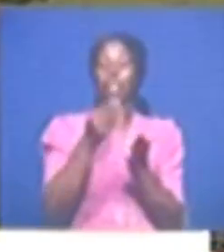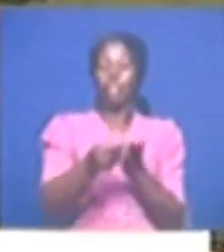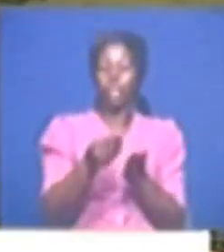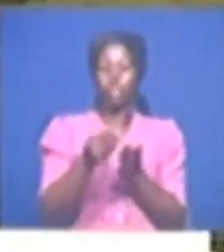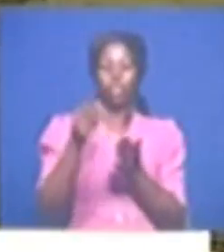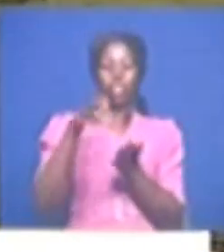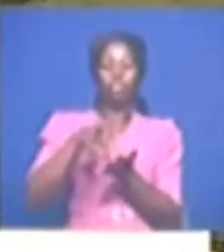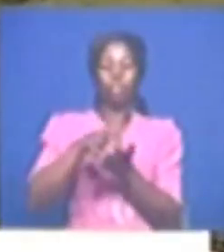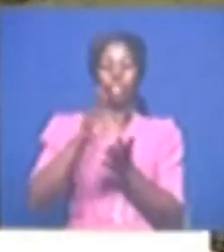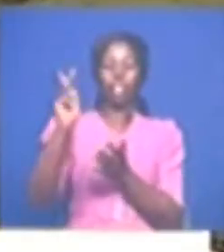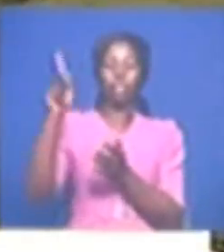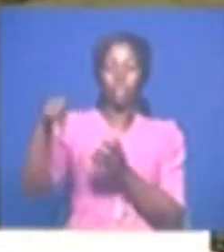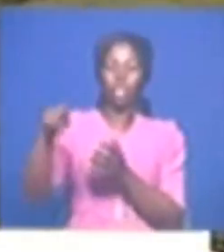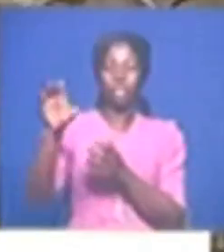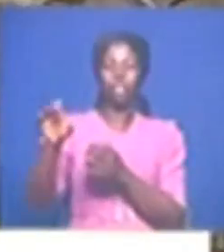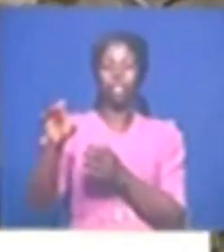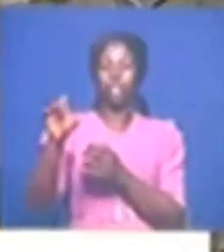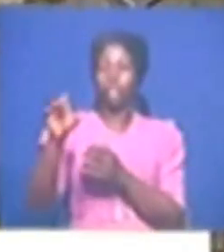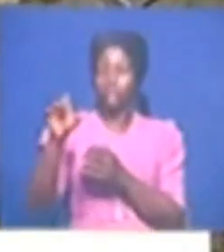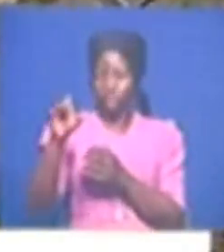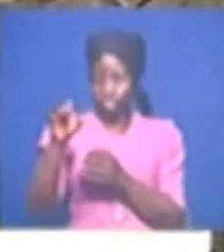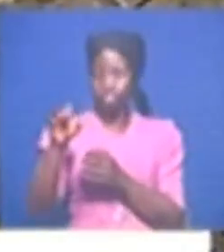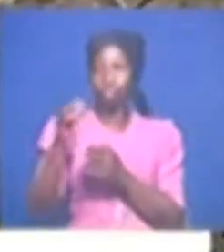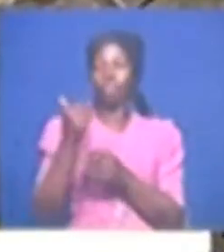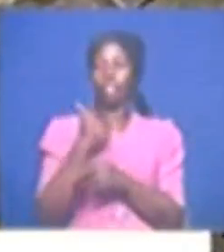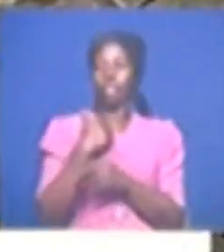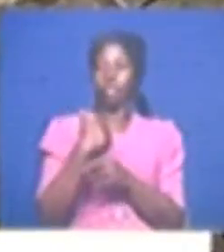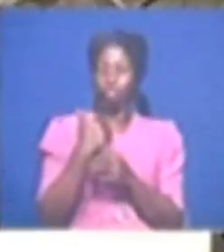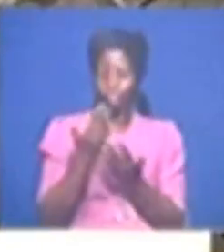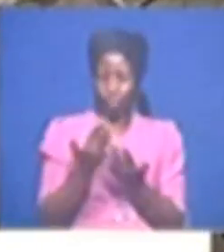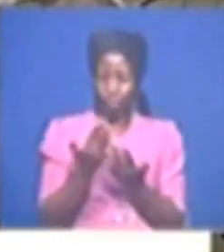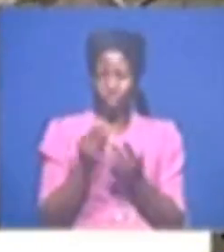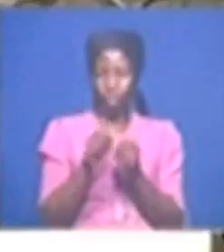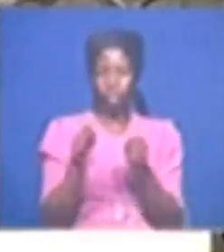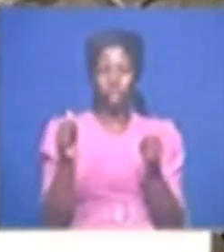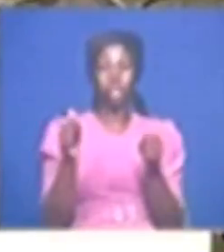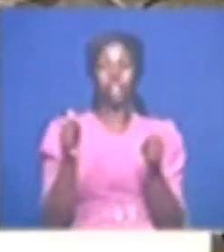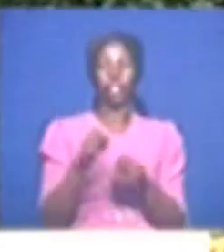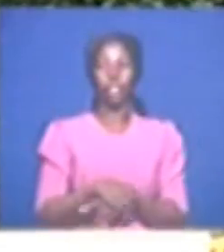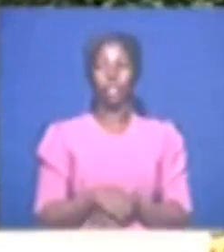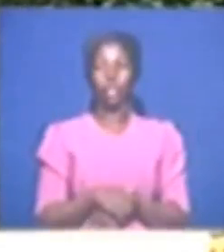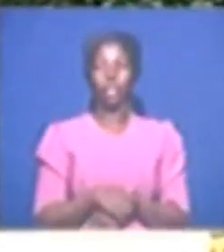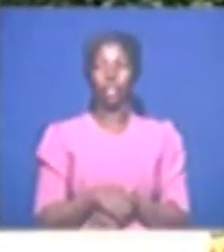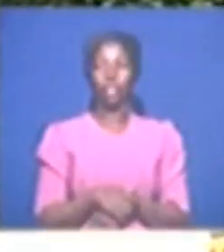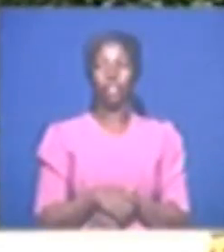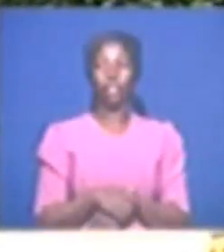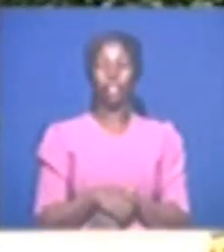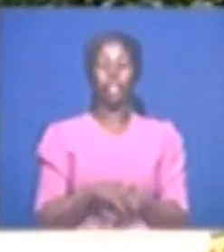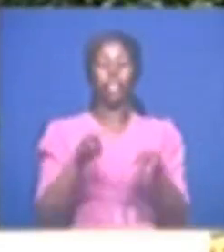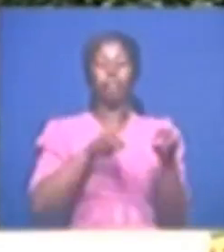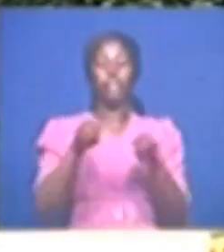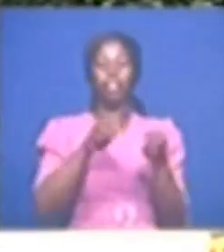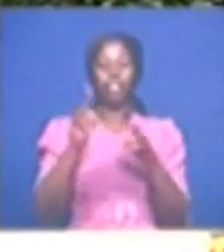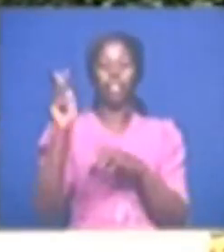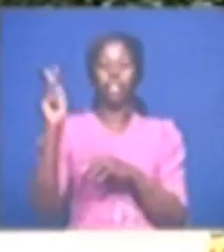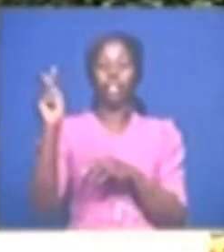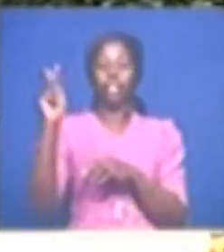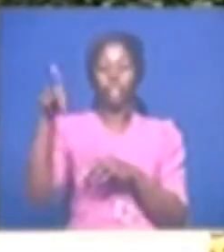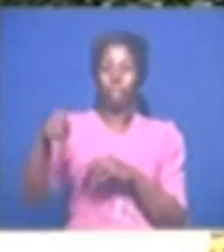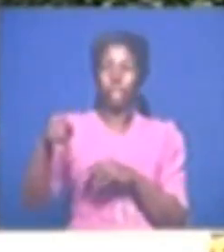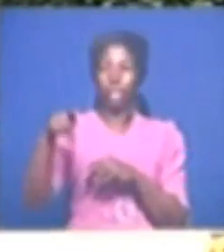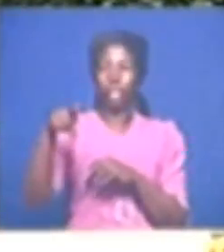KPC is sound, citing 11.5 billion profits in the last financial year. The management of Kenya Pipeline Company